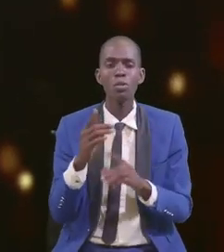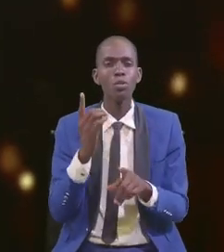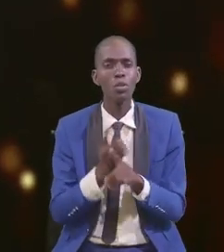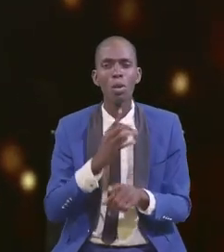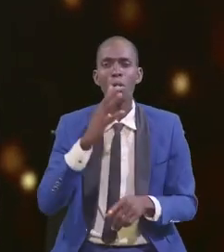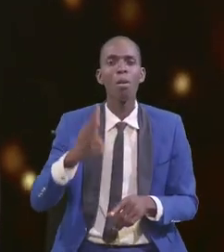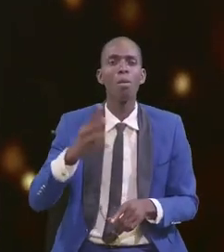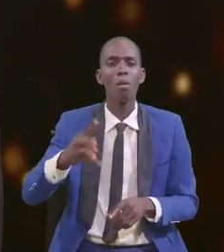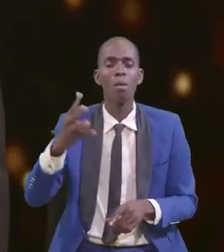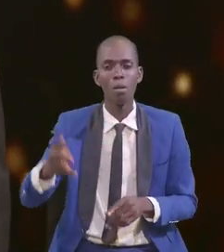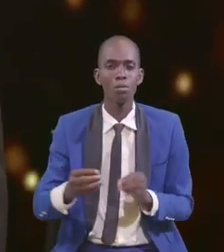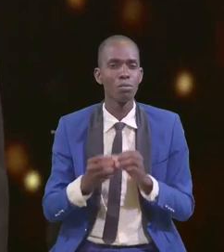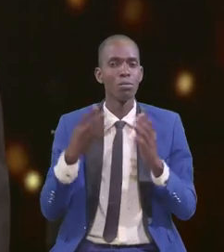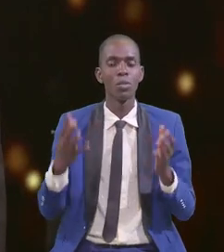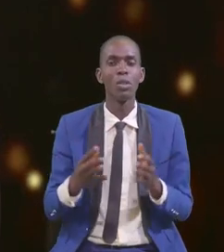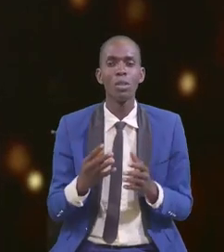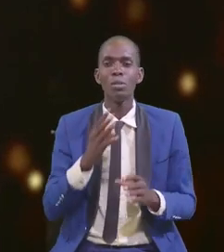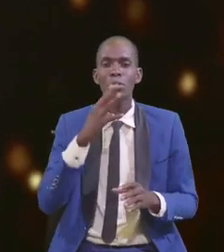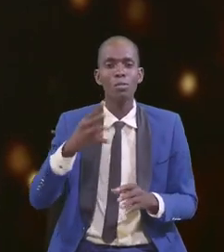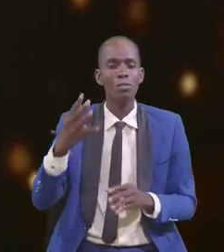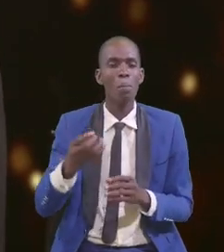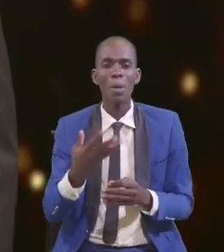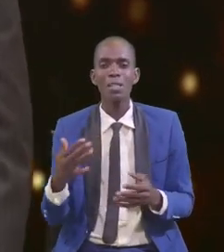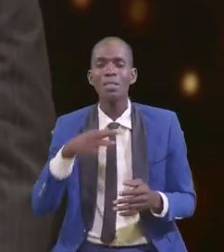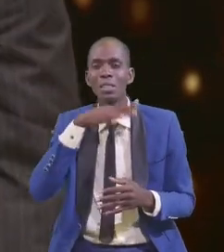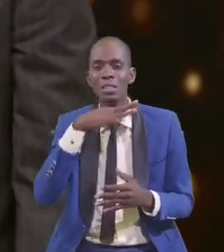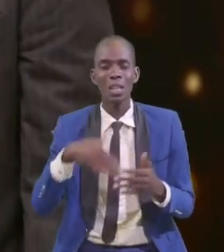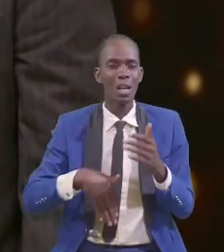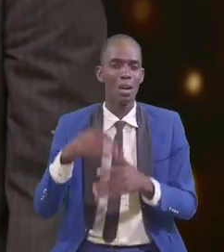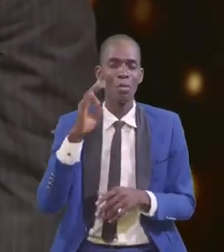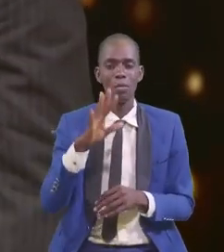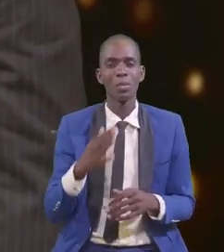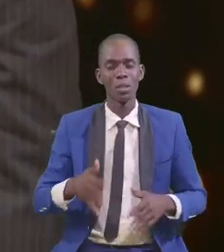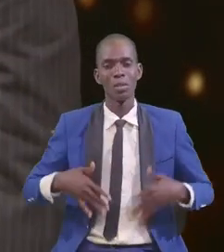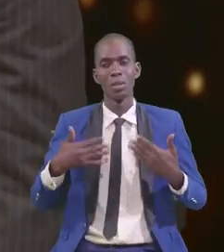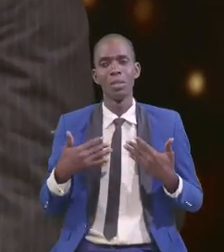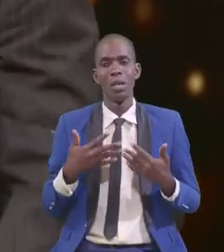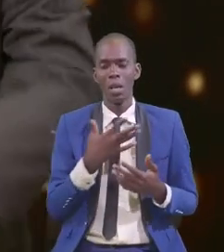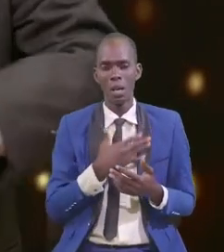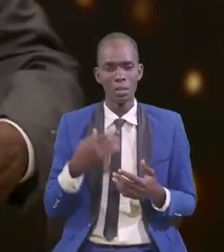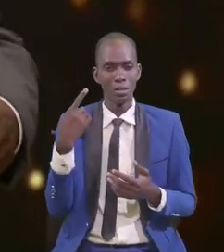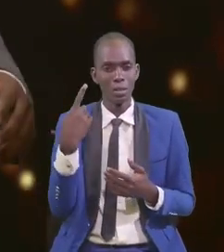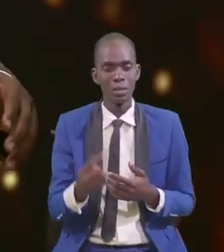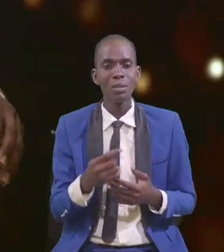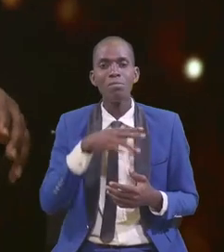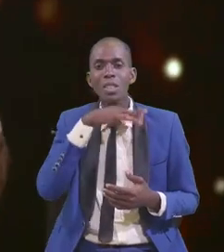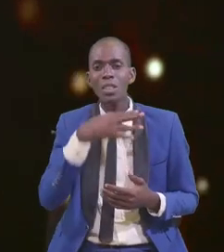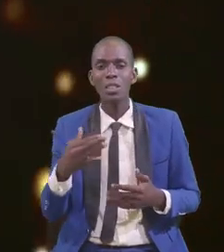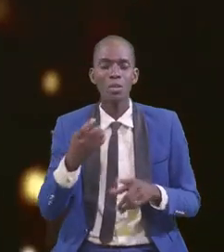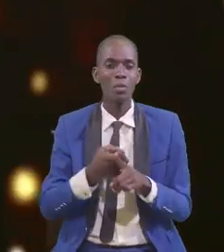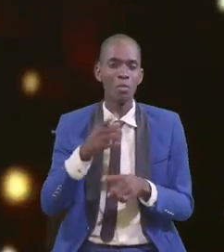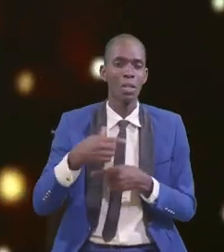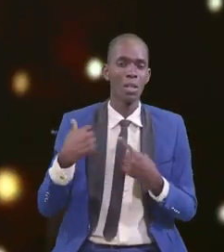uncontrollably, the dirty things in his heart, the suspicions in his heart, and the kind